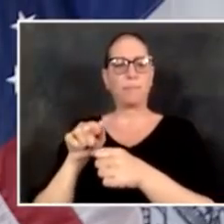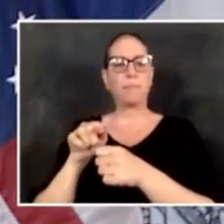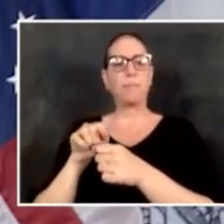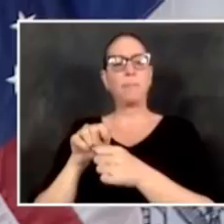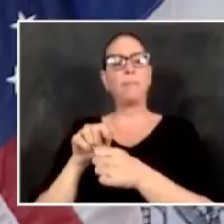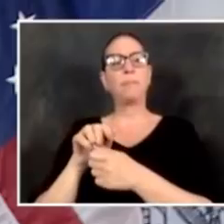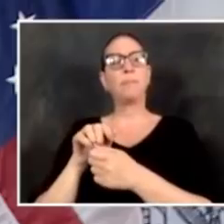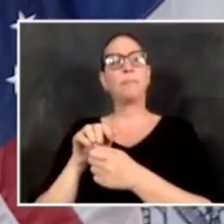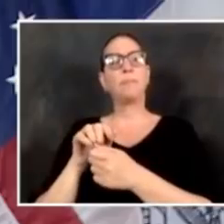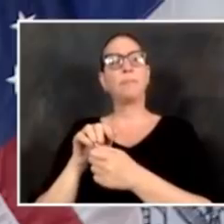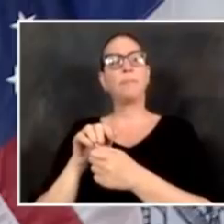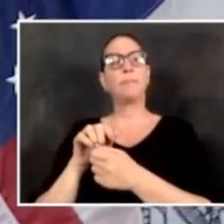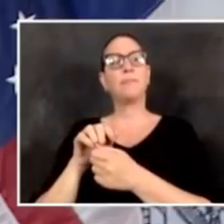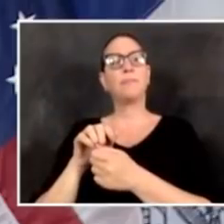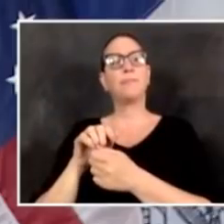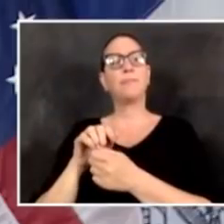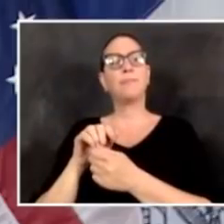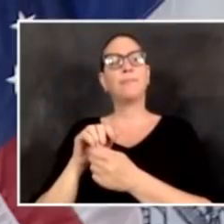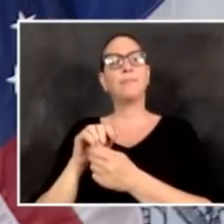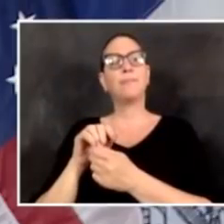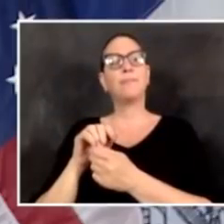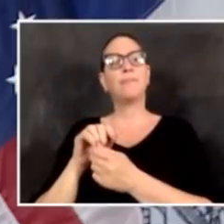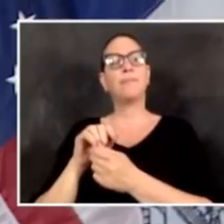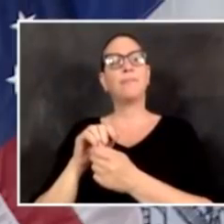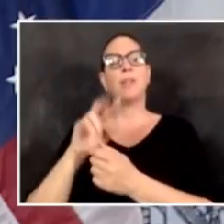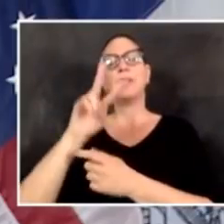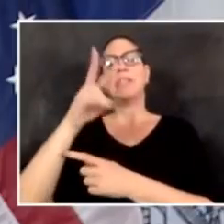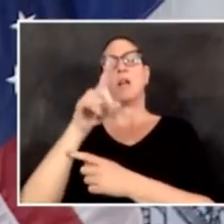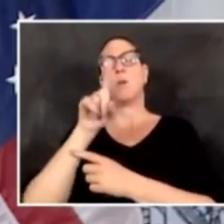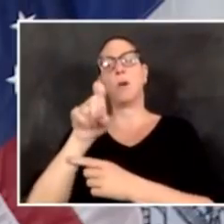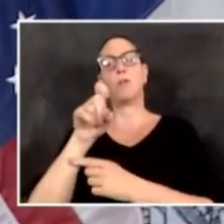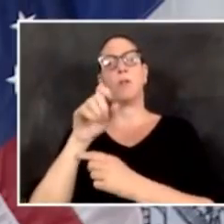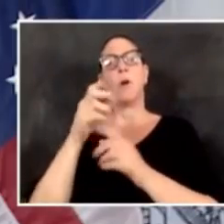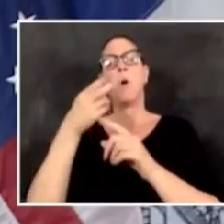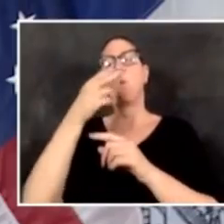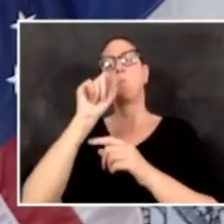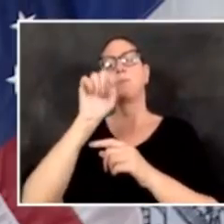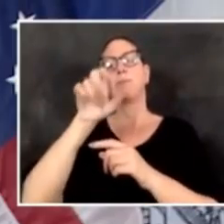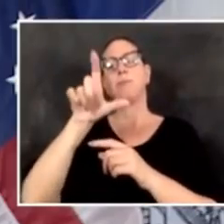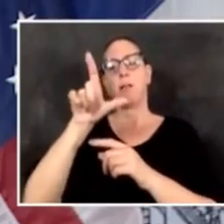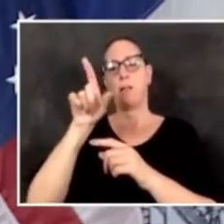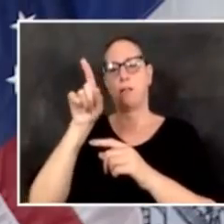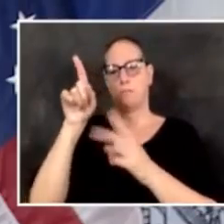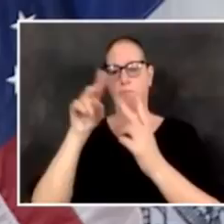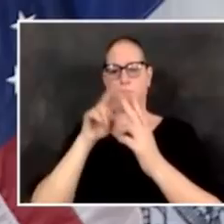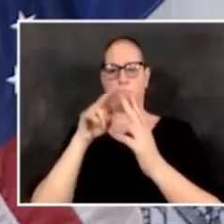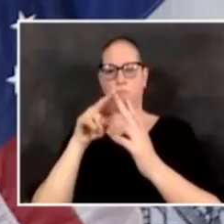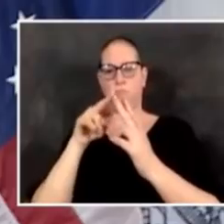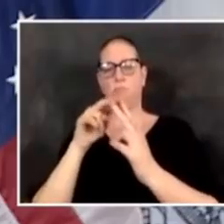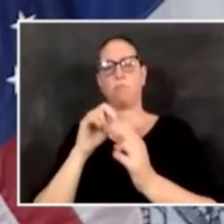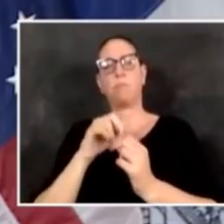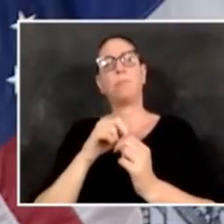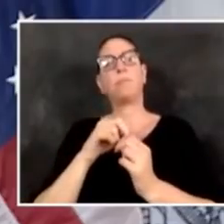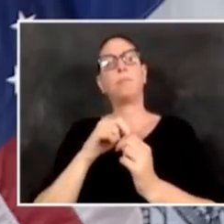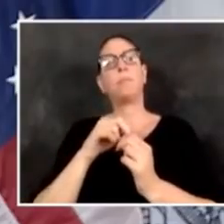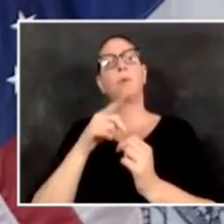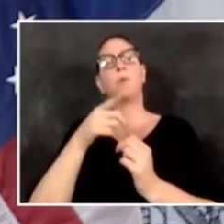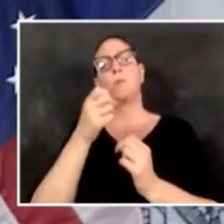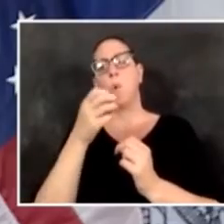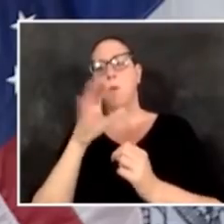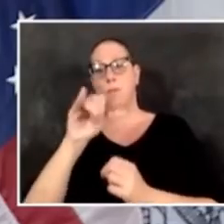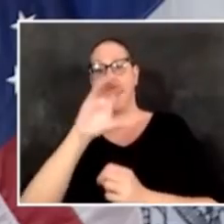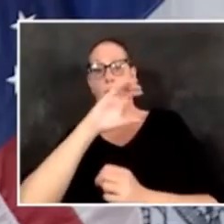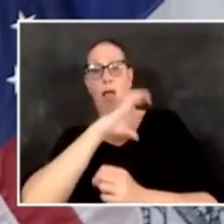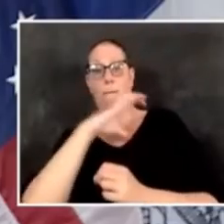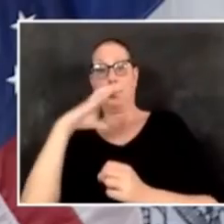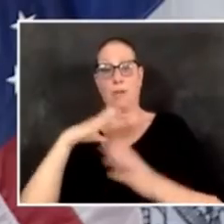on the quarantine hotels. Commissioner Banks, you said that one of the individuals tested negative. I wondered if you